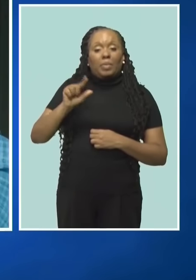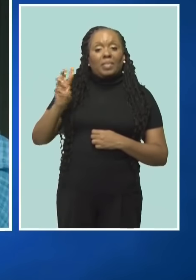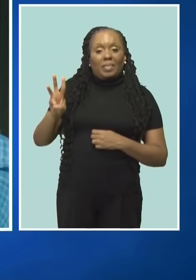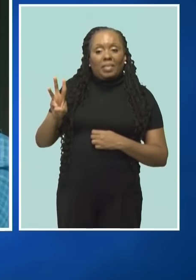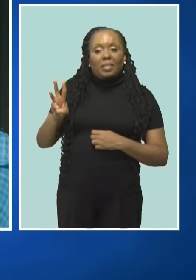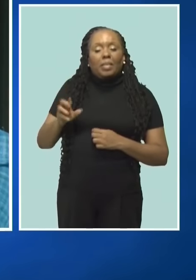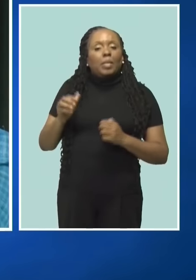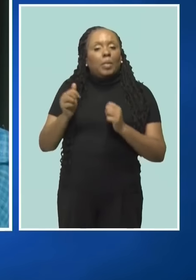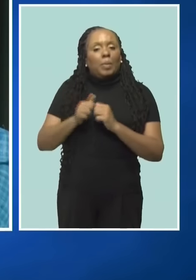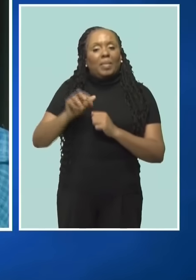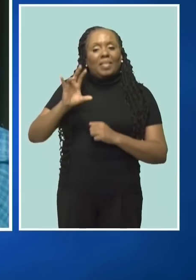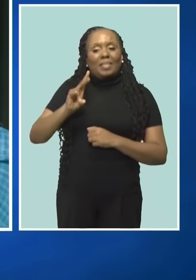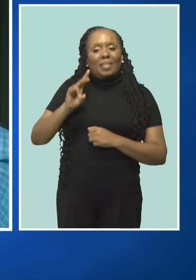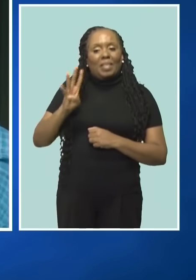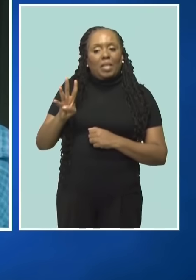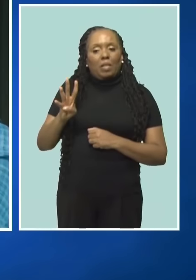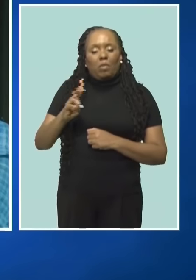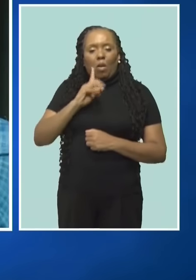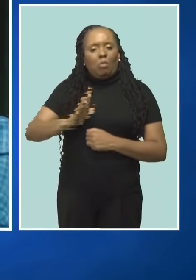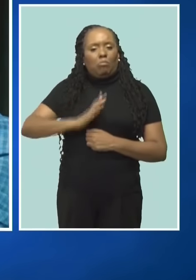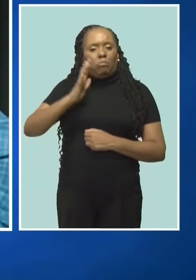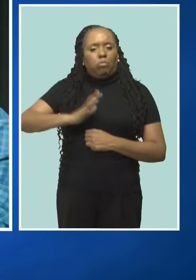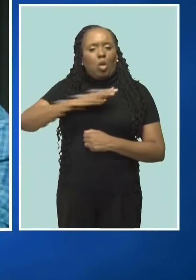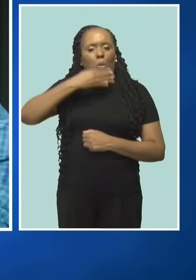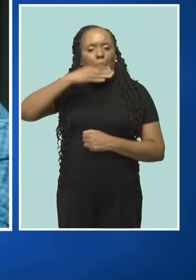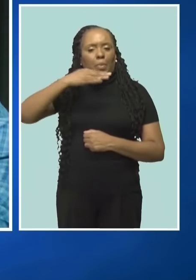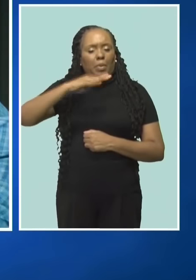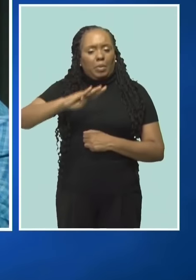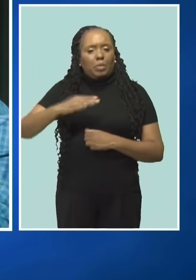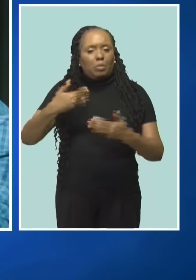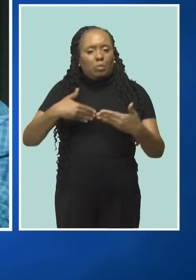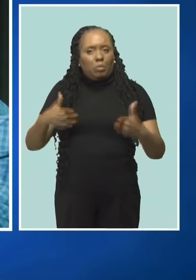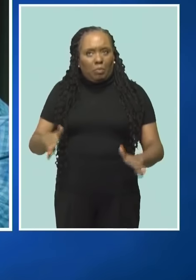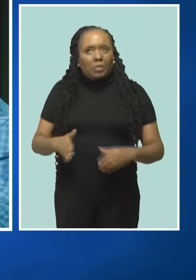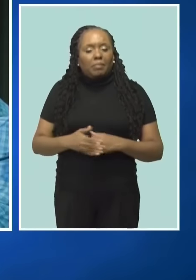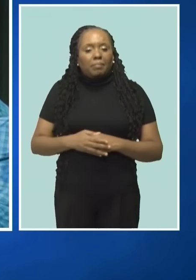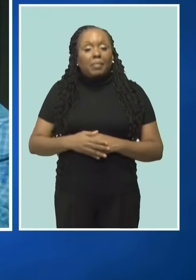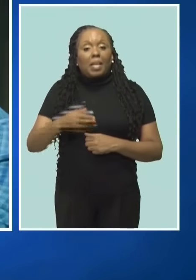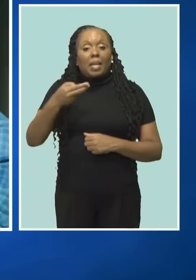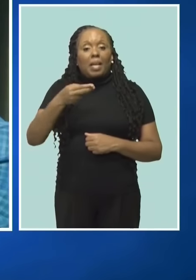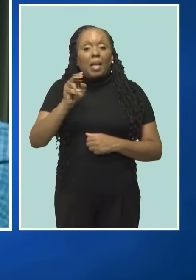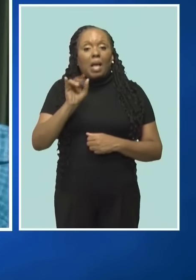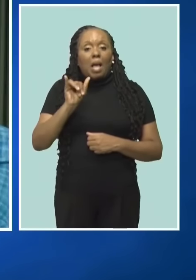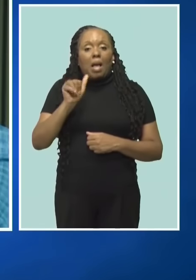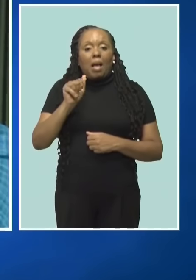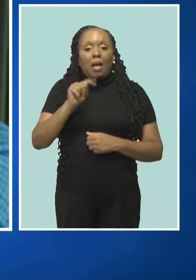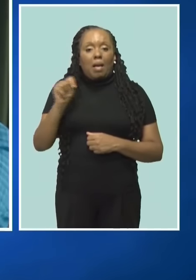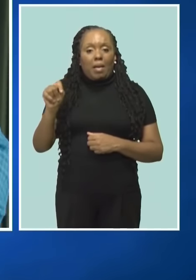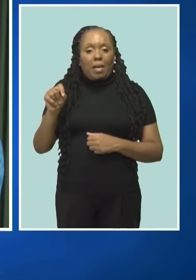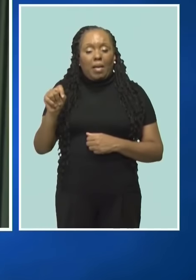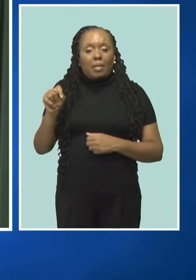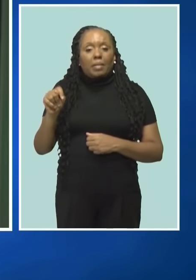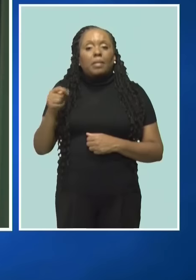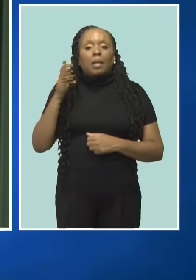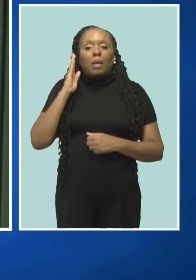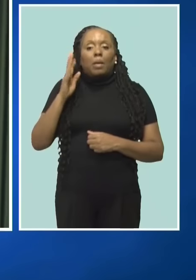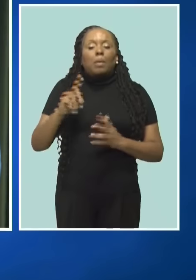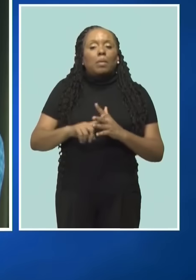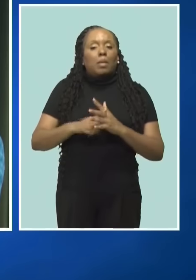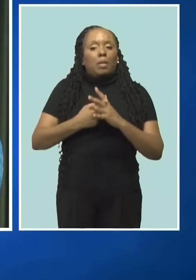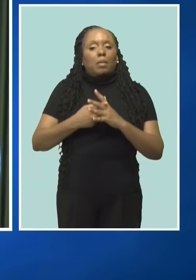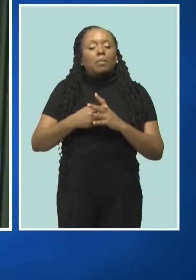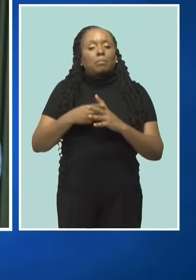74 luxury beachfront rooms. The long-awaited all-inclusive Hyatt Barbados project is now expected to commence in January